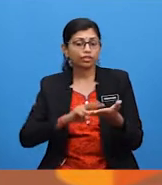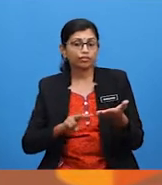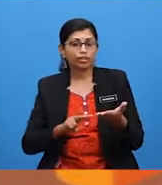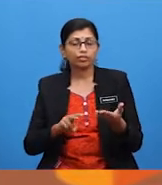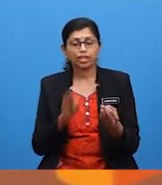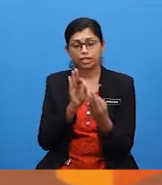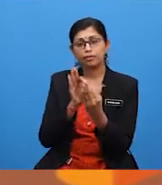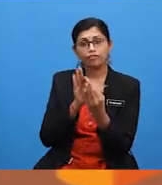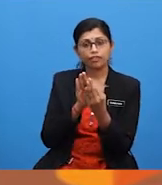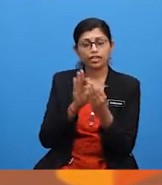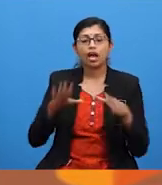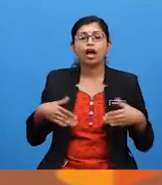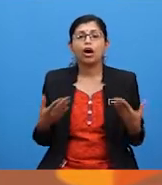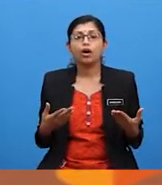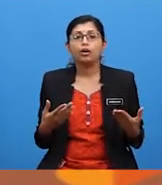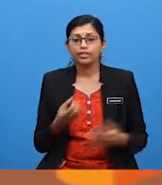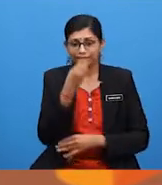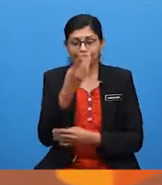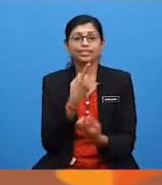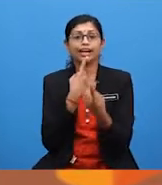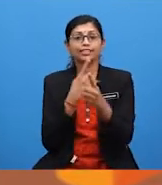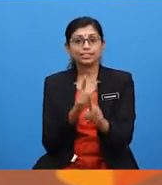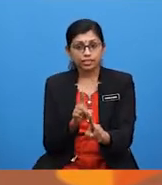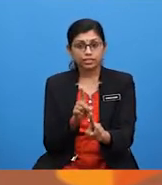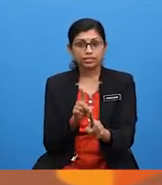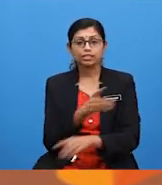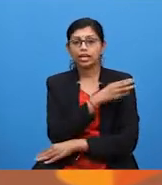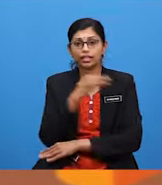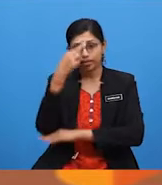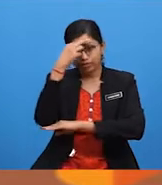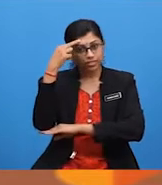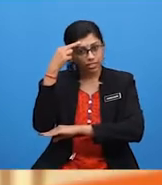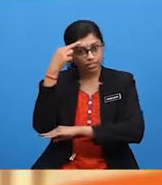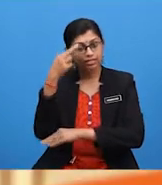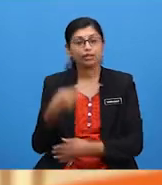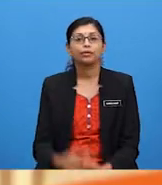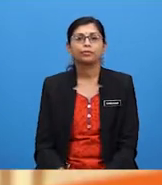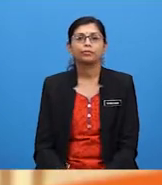keeping fit and how do they do that at home.